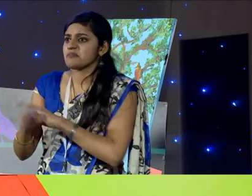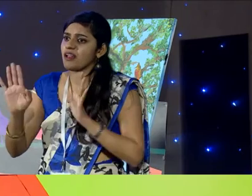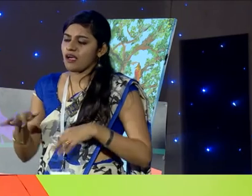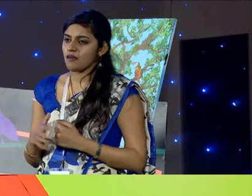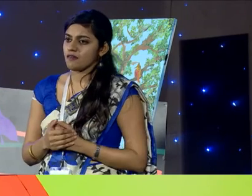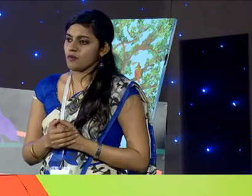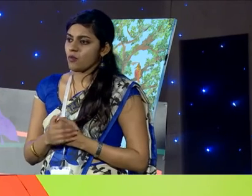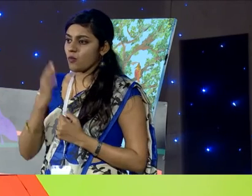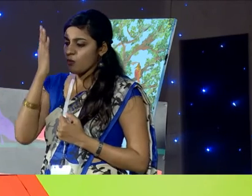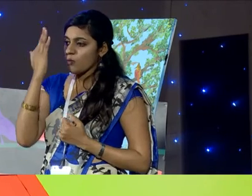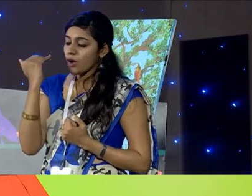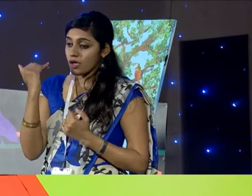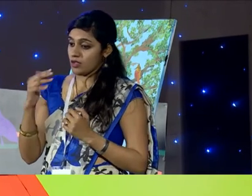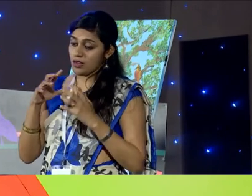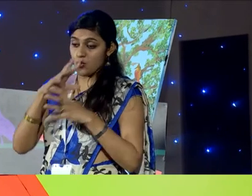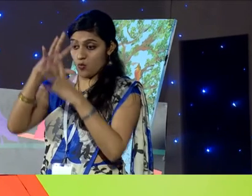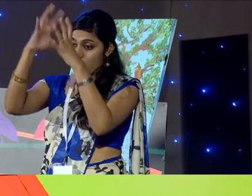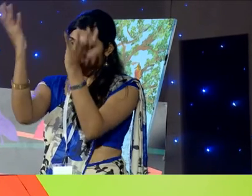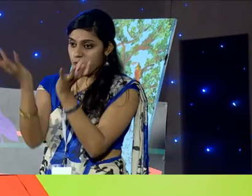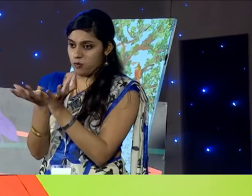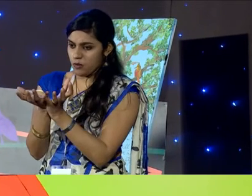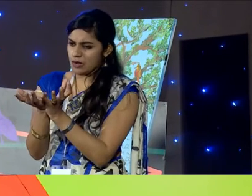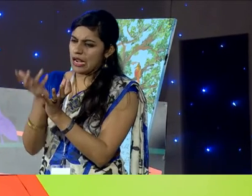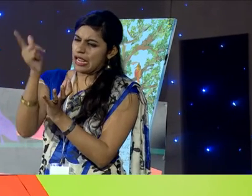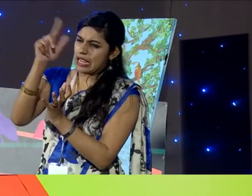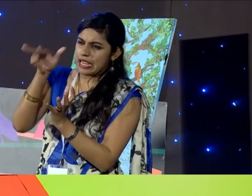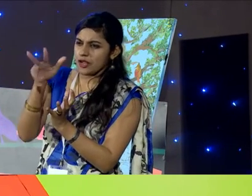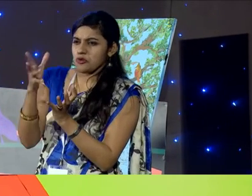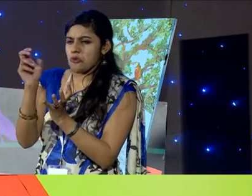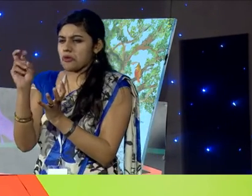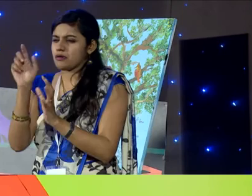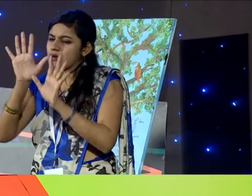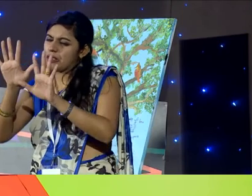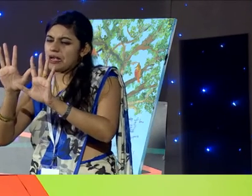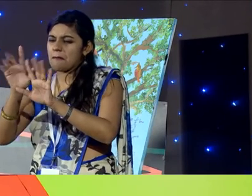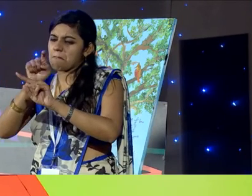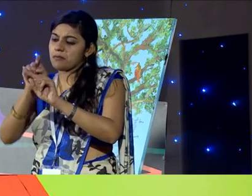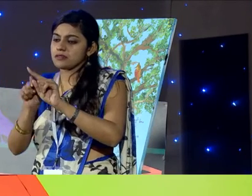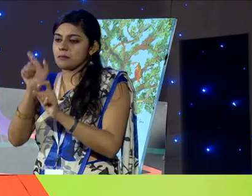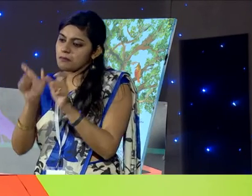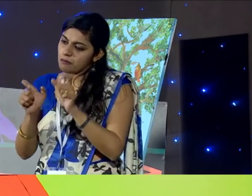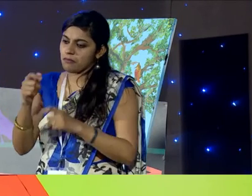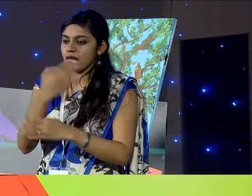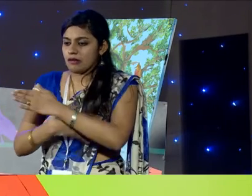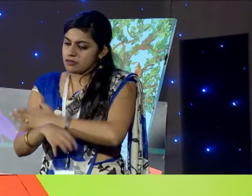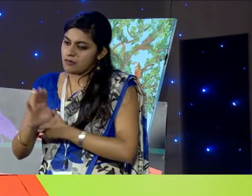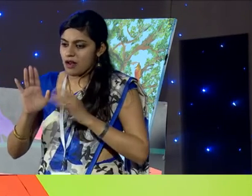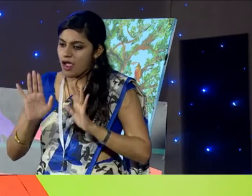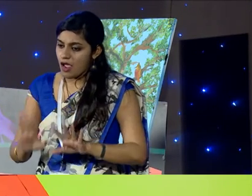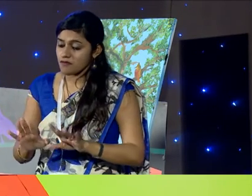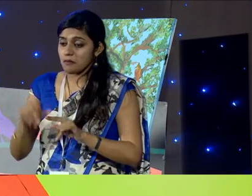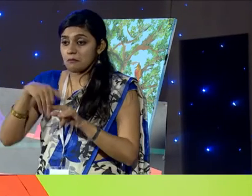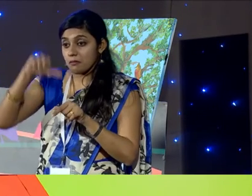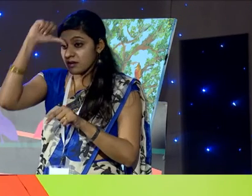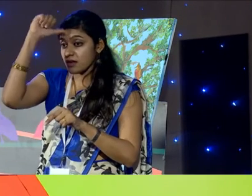globally about 8 to 10% of the population is disabled in some form or the other. That's what the UN will tell you, that's what the WHO will tell you, but in